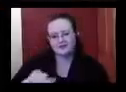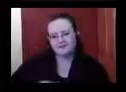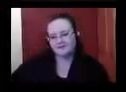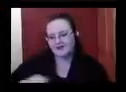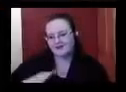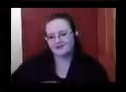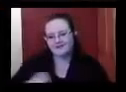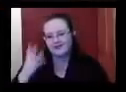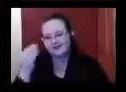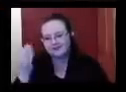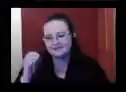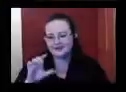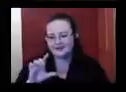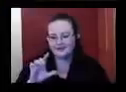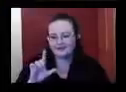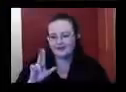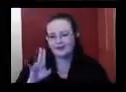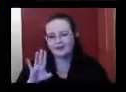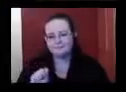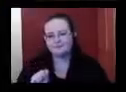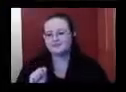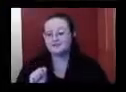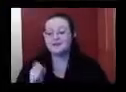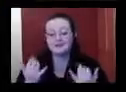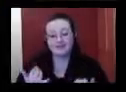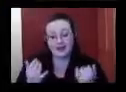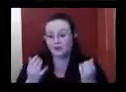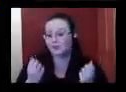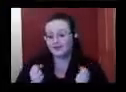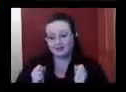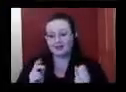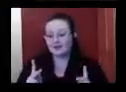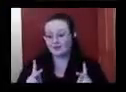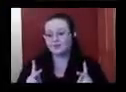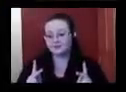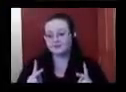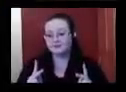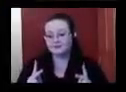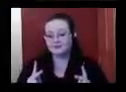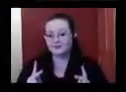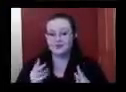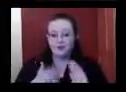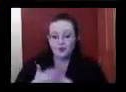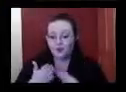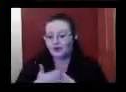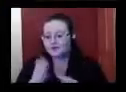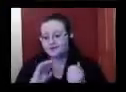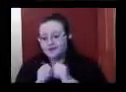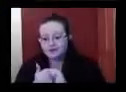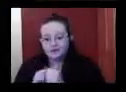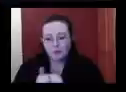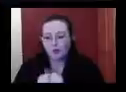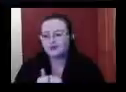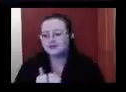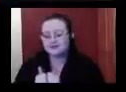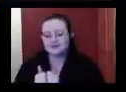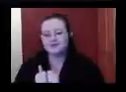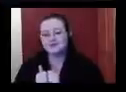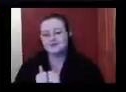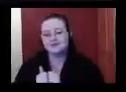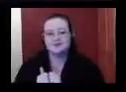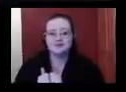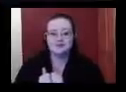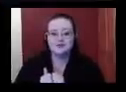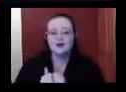extracurricular activities. They will be permitted. We will be running sports programs in conjunction with